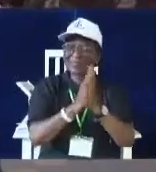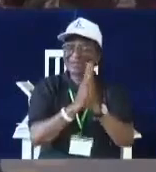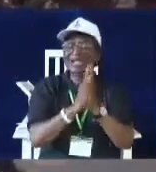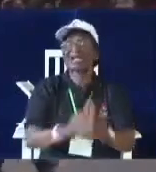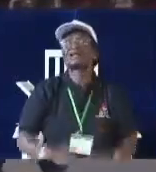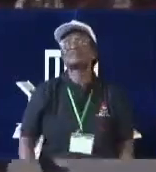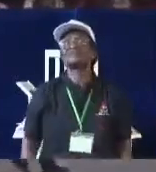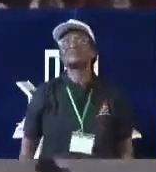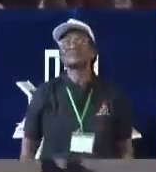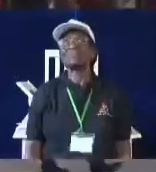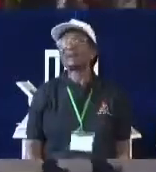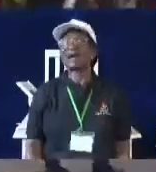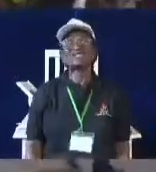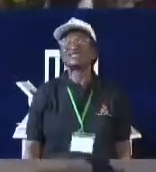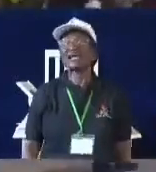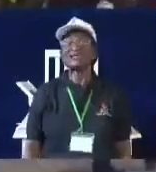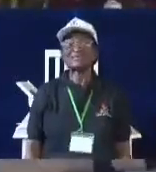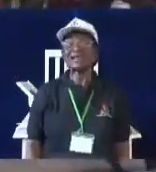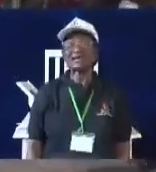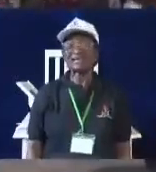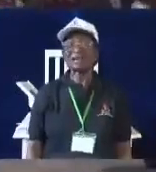command.